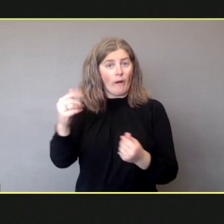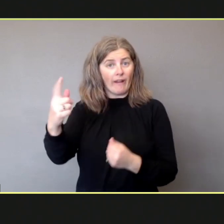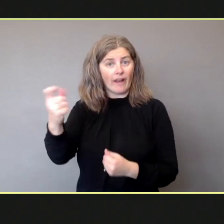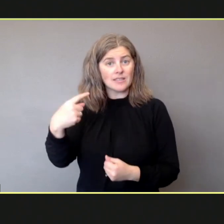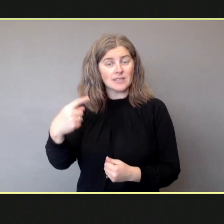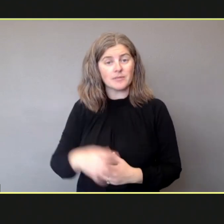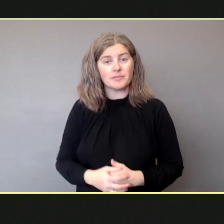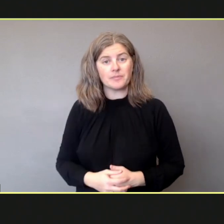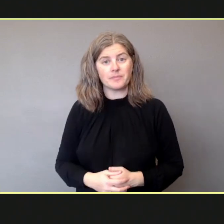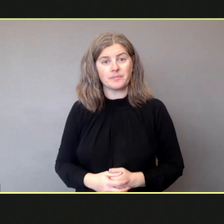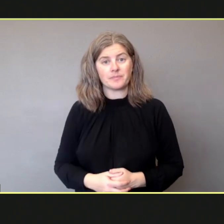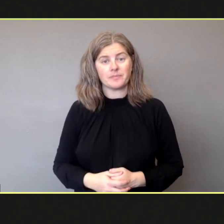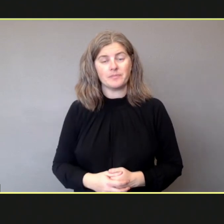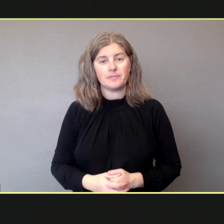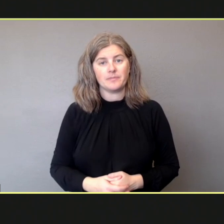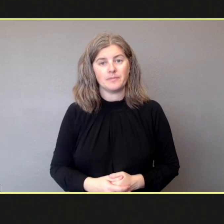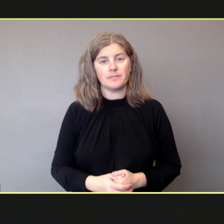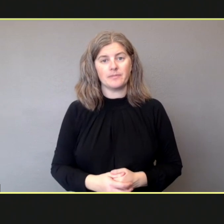question.